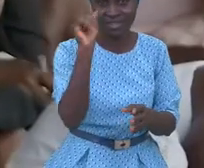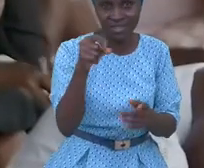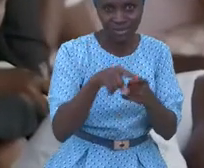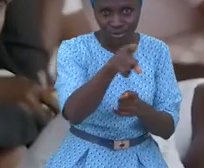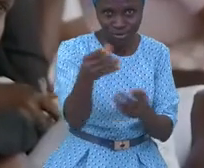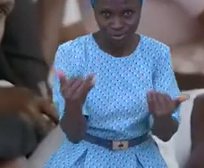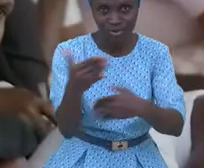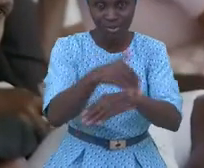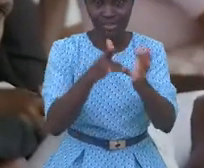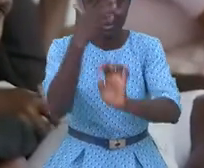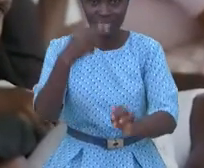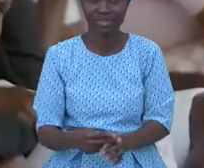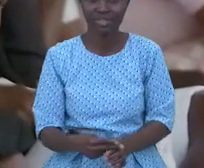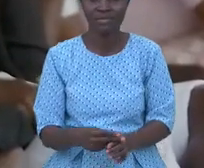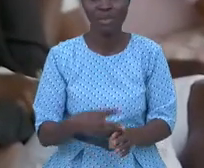Amen. Whiter,